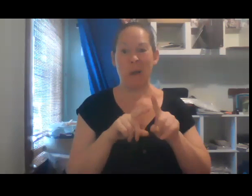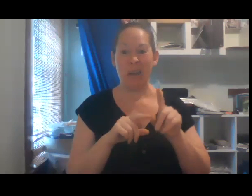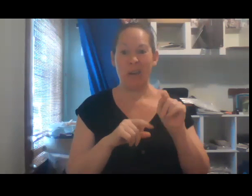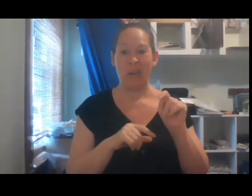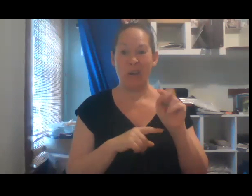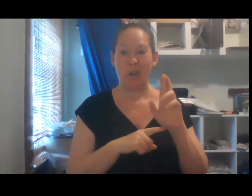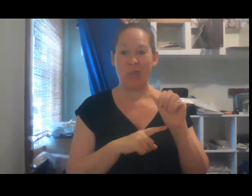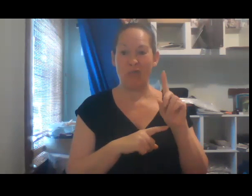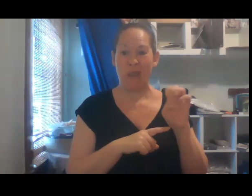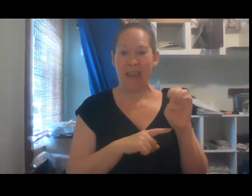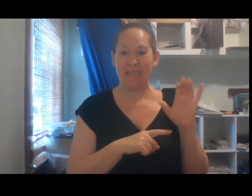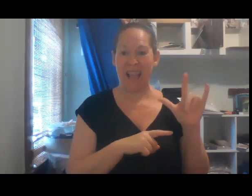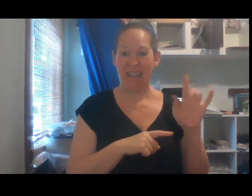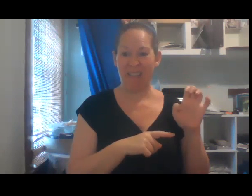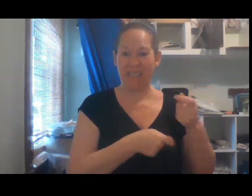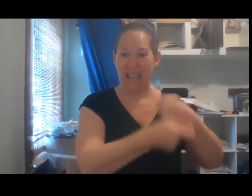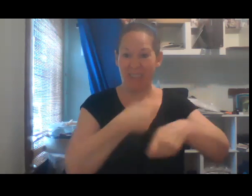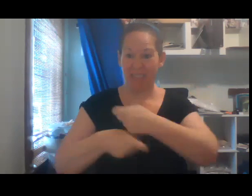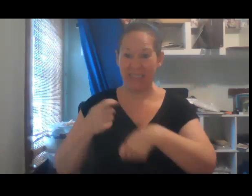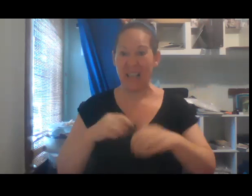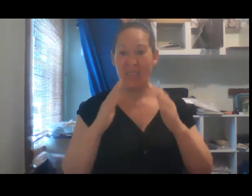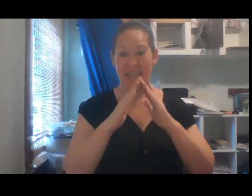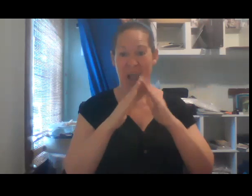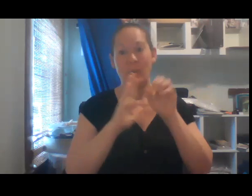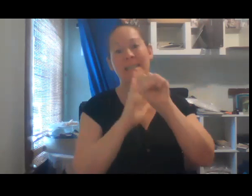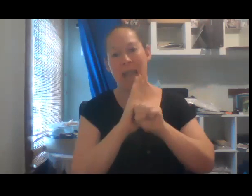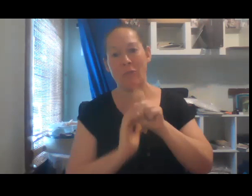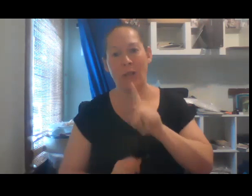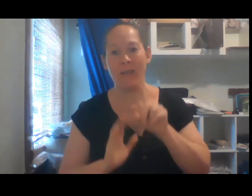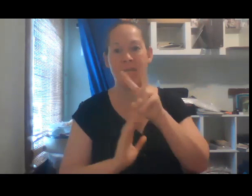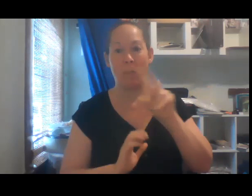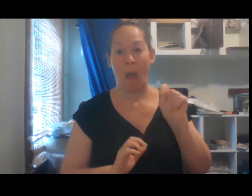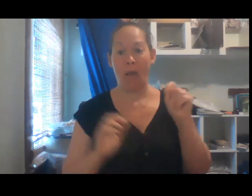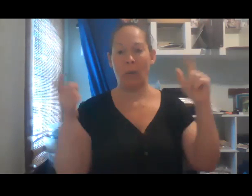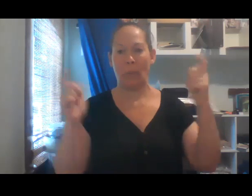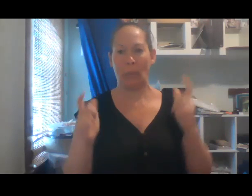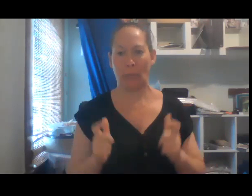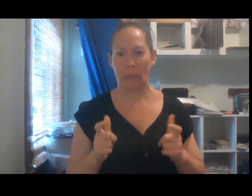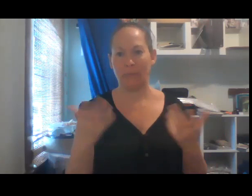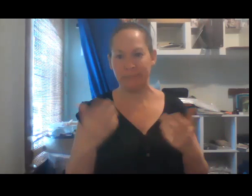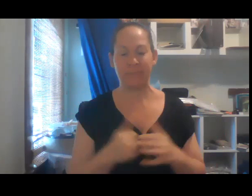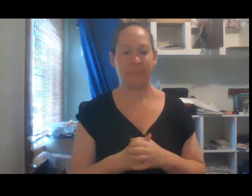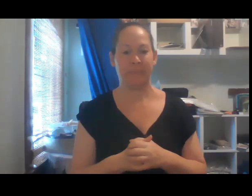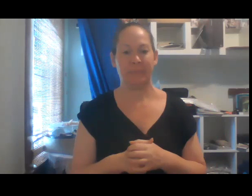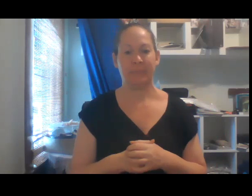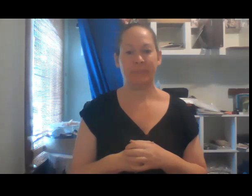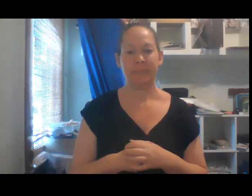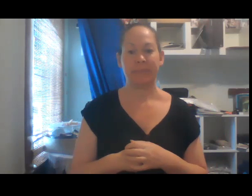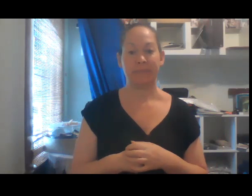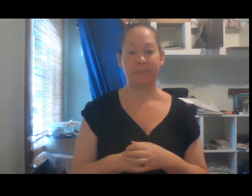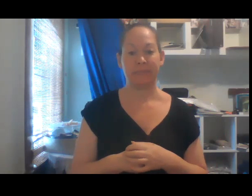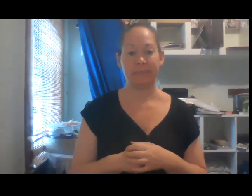and activity of people. Our infrastructure is really dependent on where people are, and delivering resources